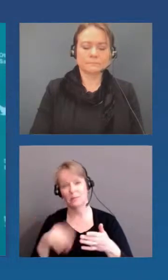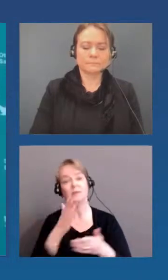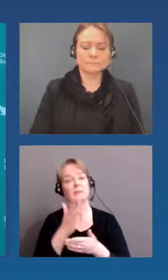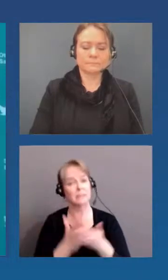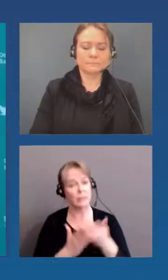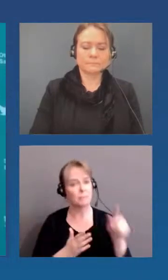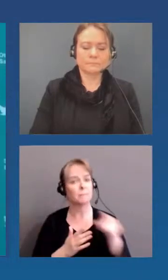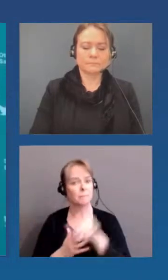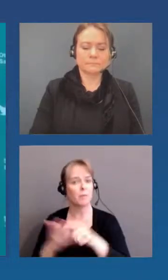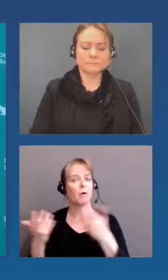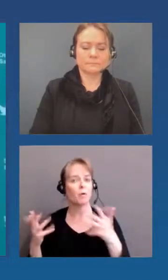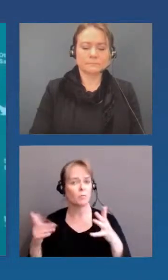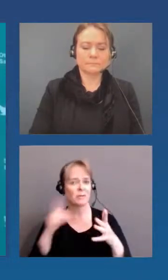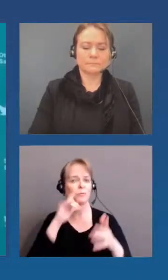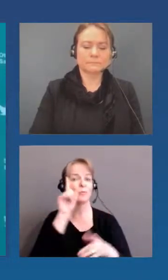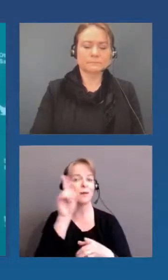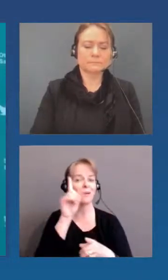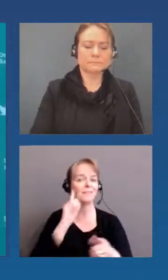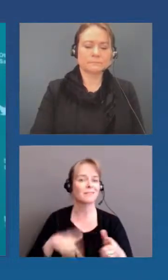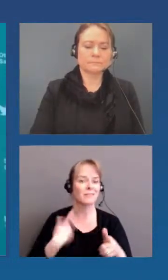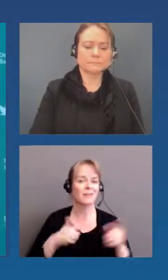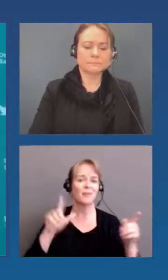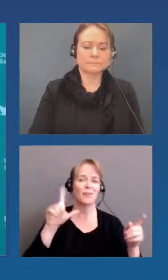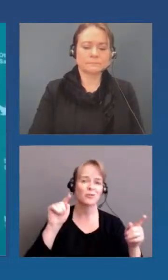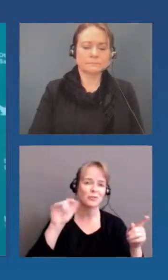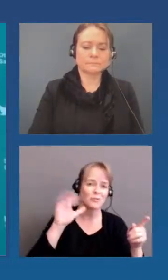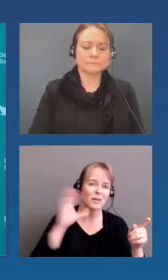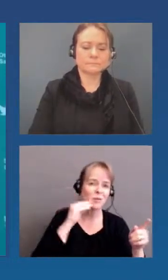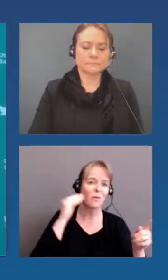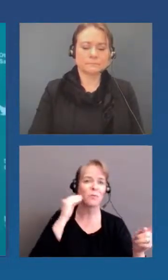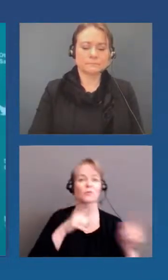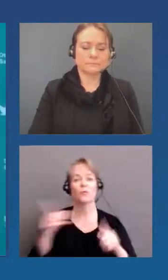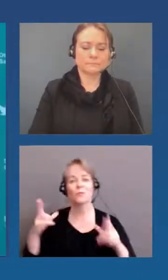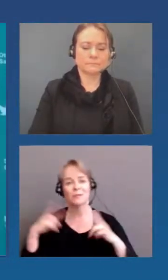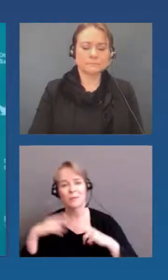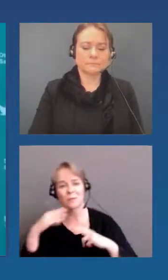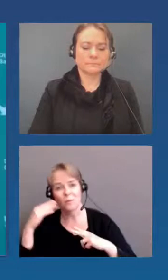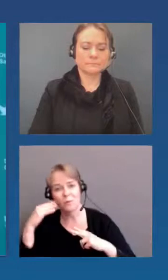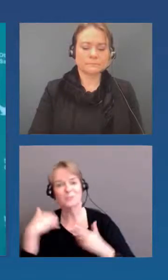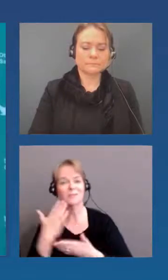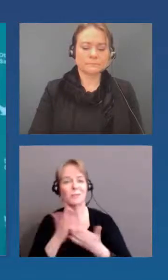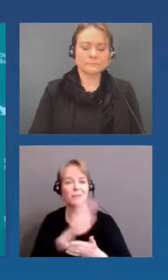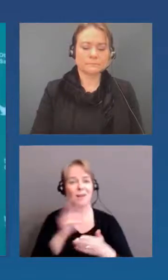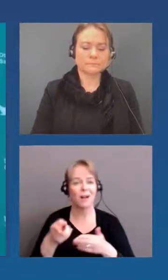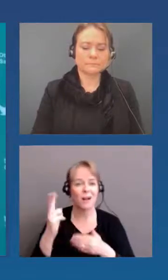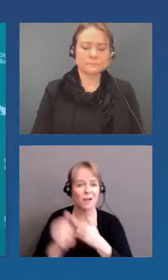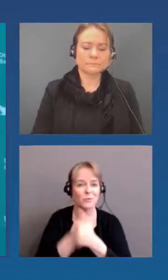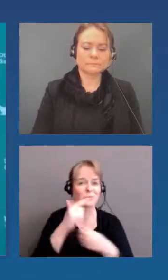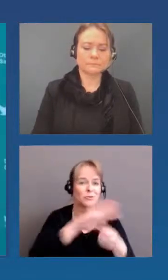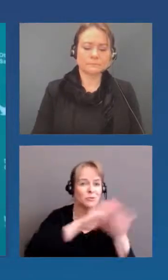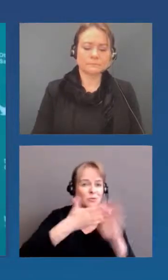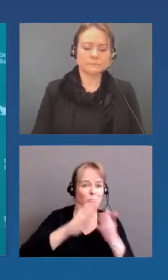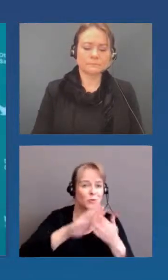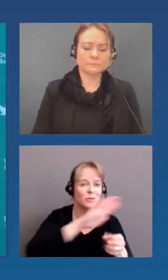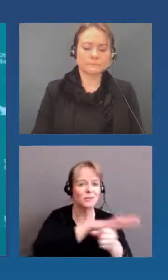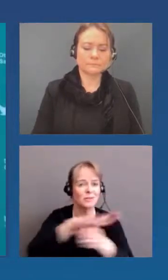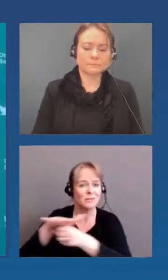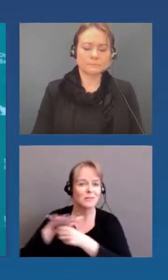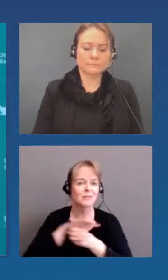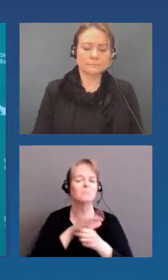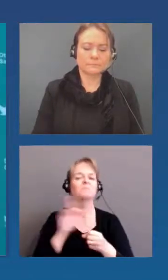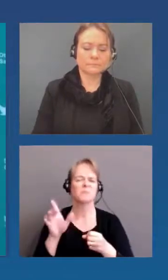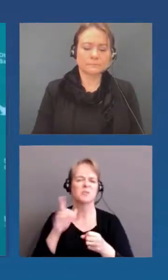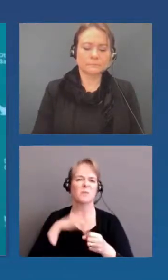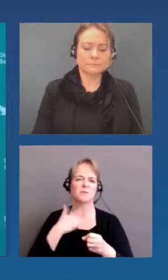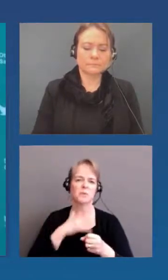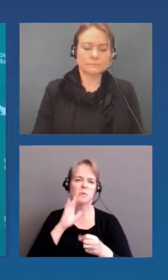that population in long-term care and retirement homes, and now in some neighborhoods. So, I actually think we'll be able to proceed